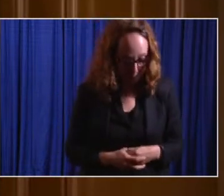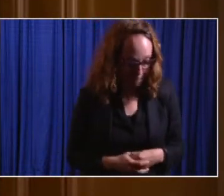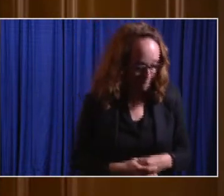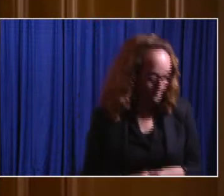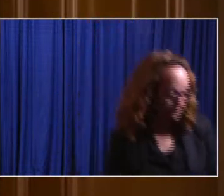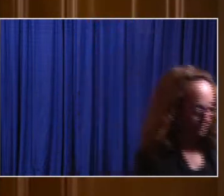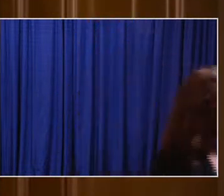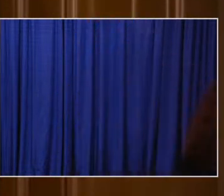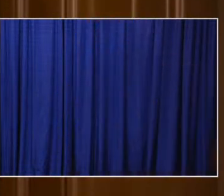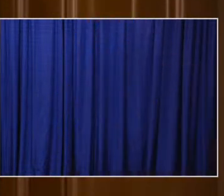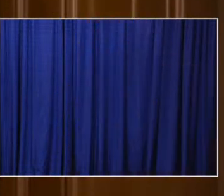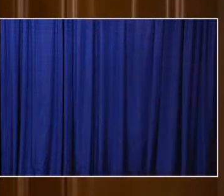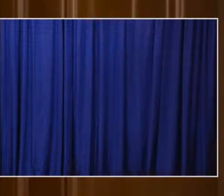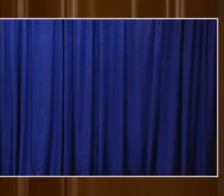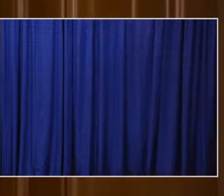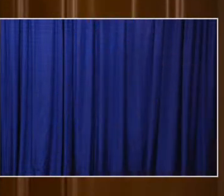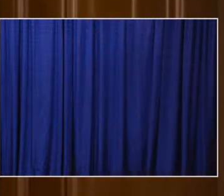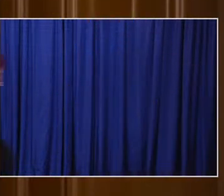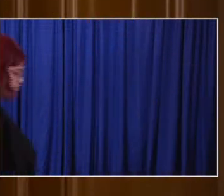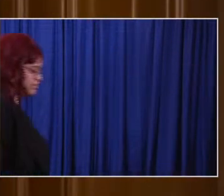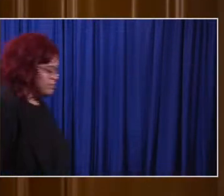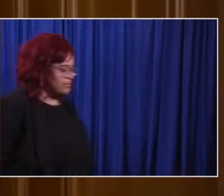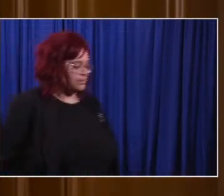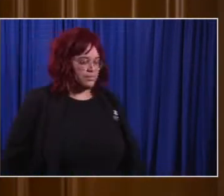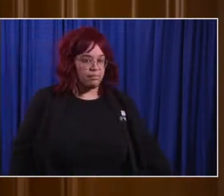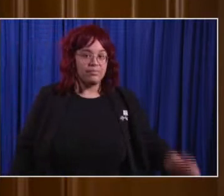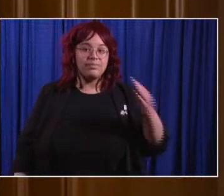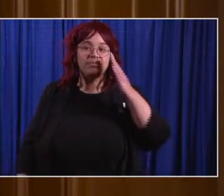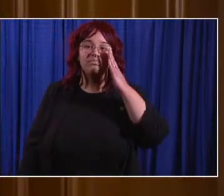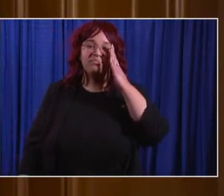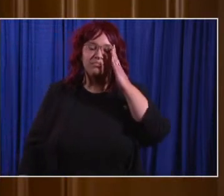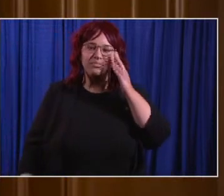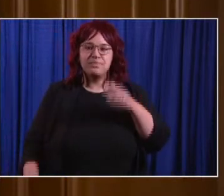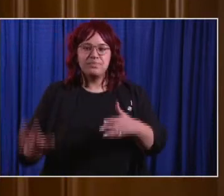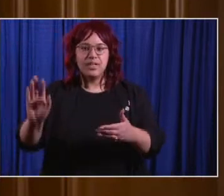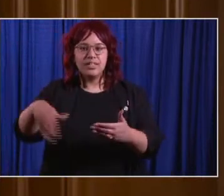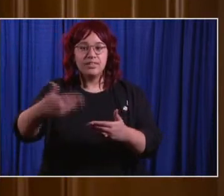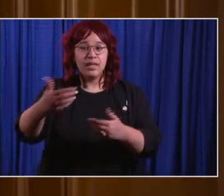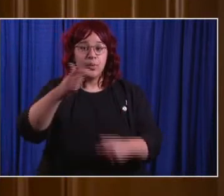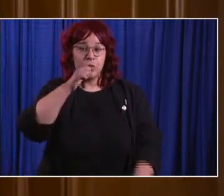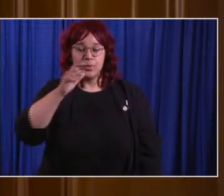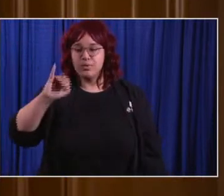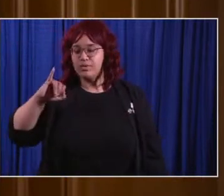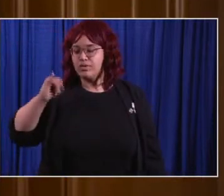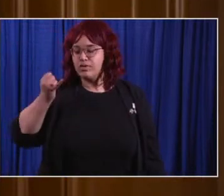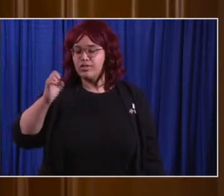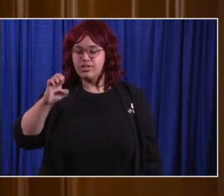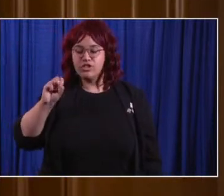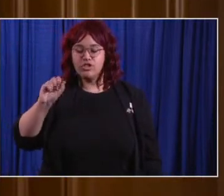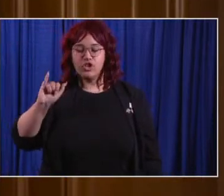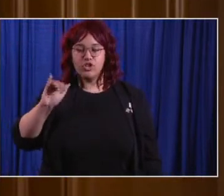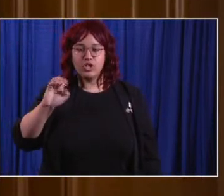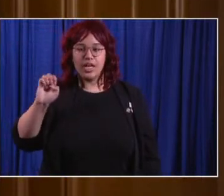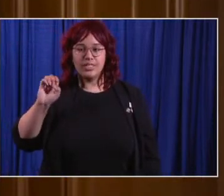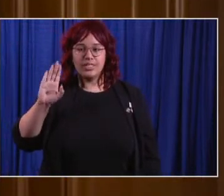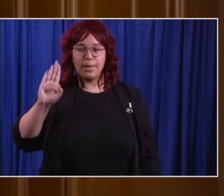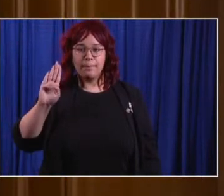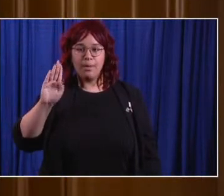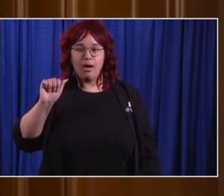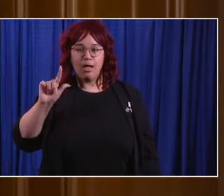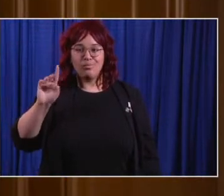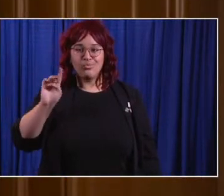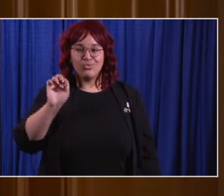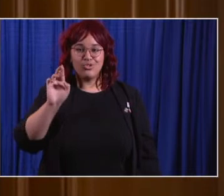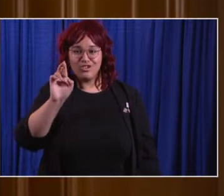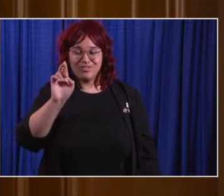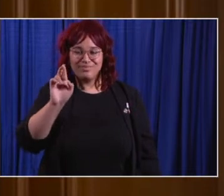Next question is from Jesse Ballmert at the Cincinnati Enquirer. Hello, Governor. Jesse. My question is,